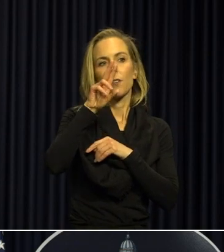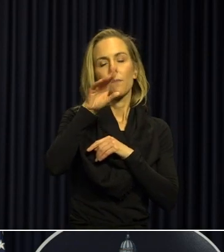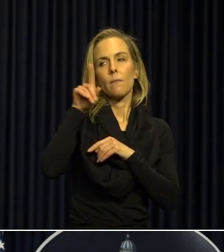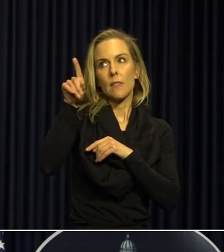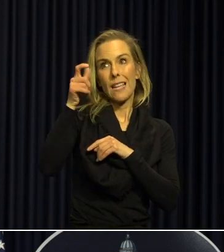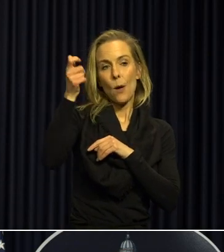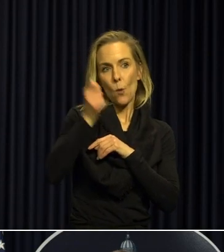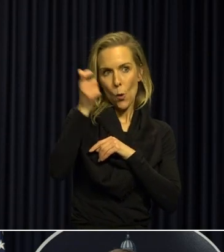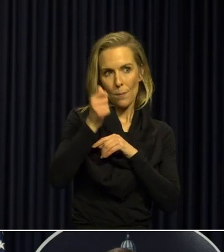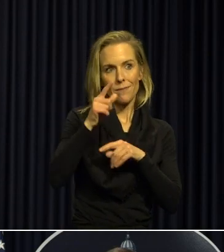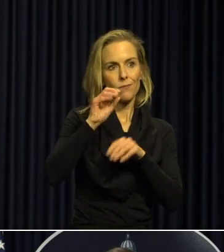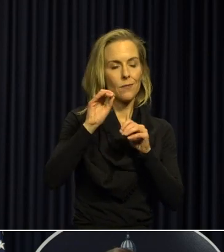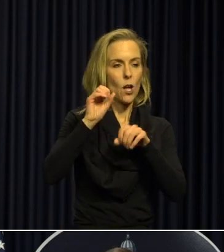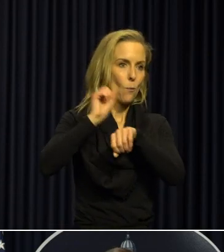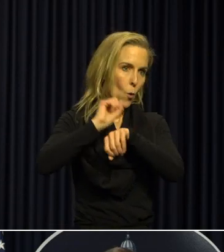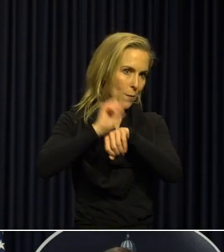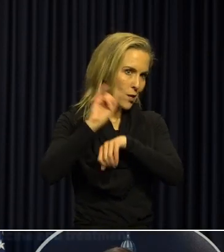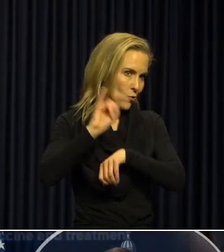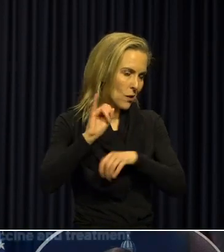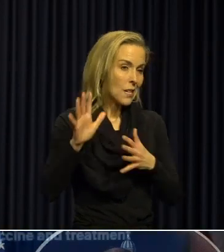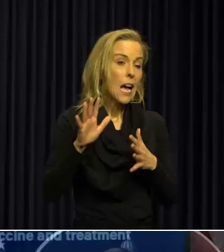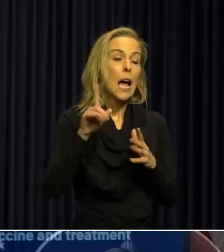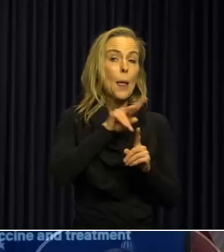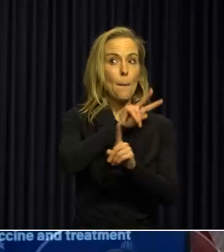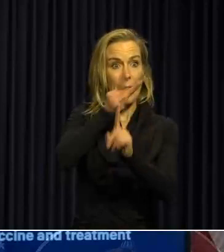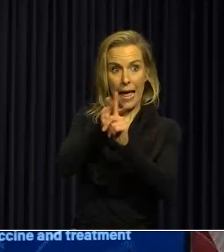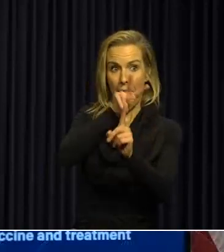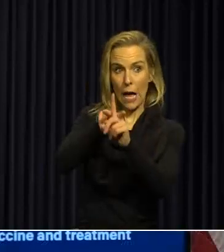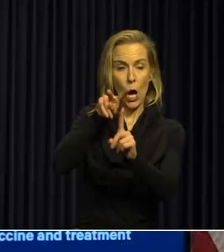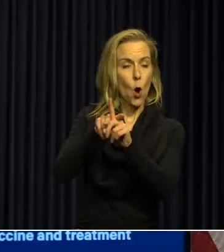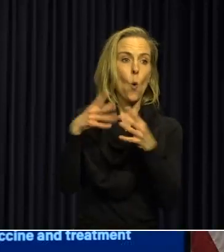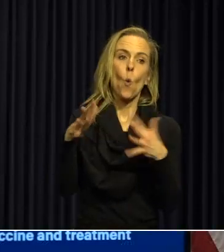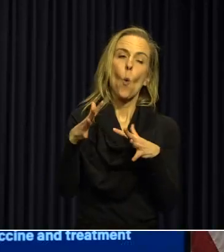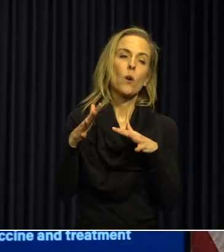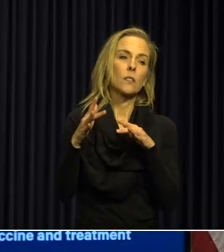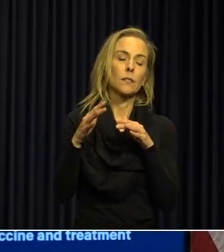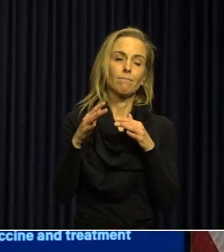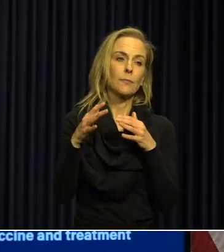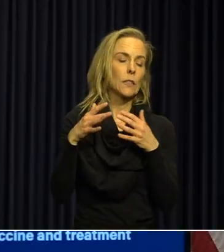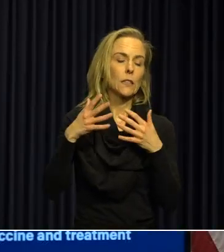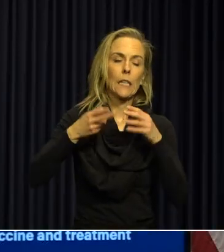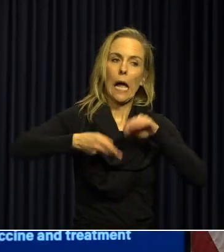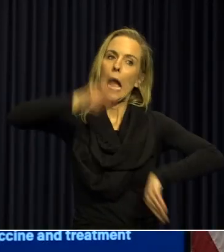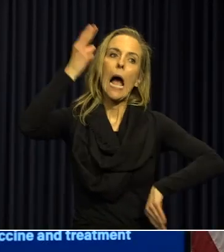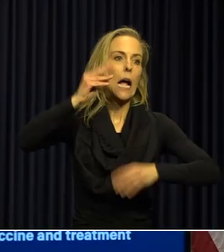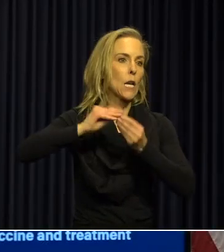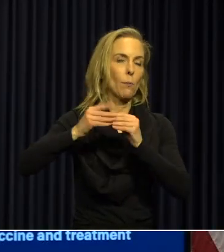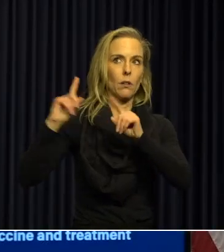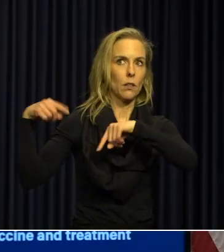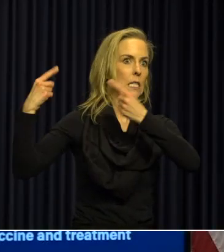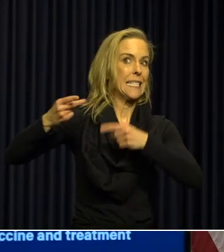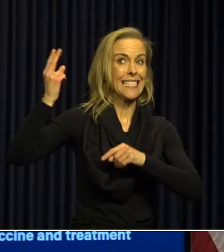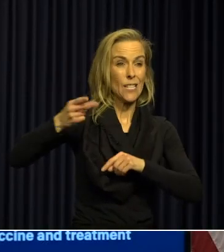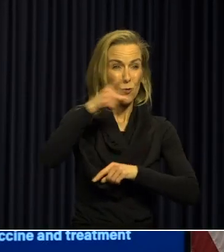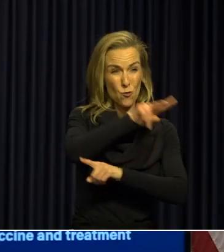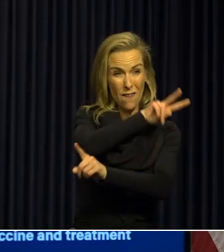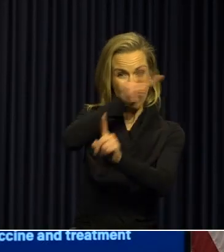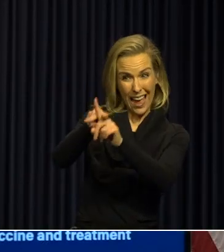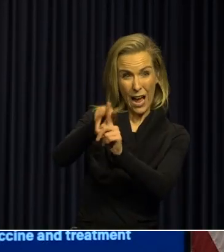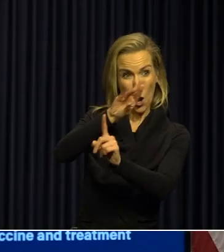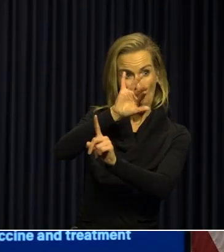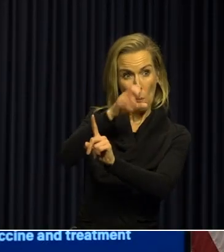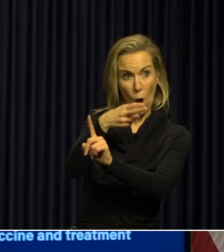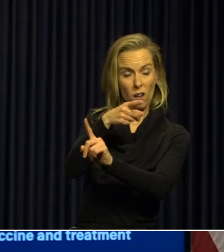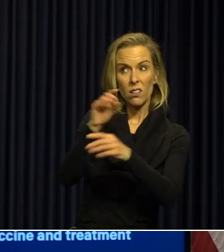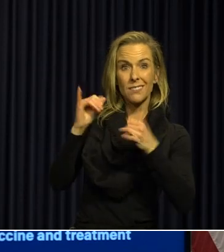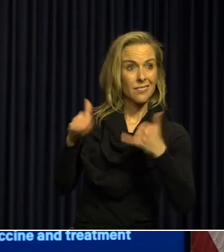And the number of claims has been greater than ever in our history, but If you signed up in March and you haven't been helped, that